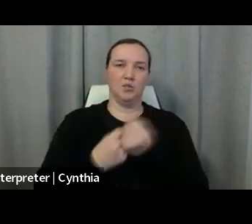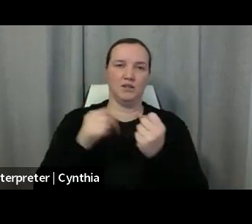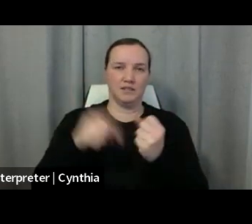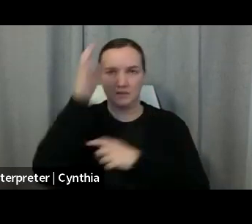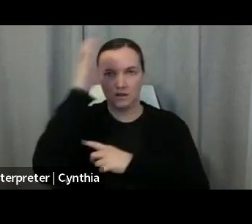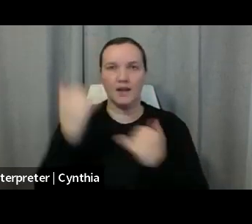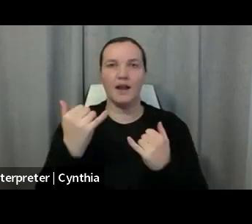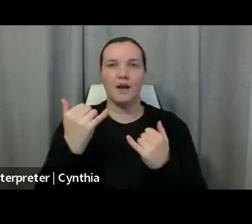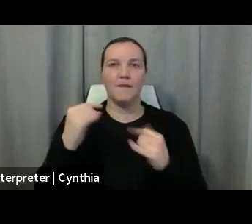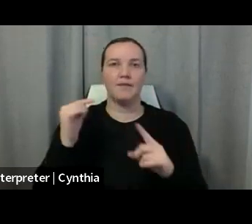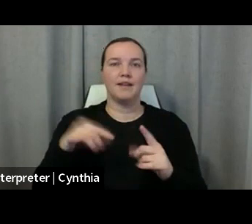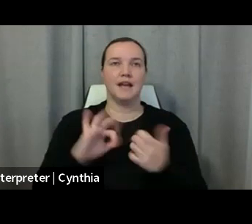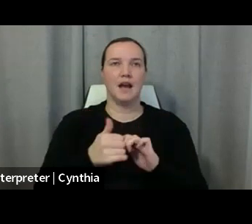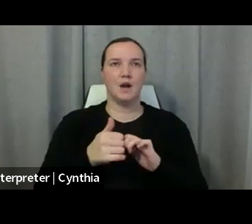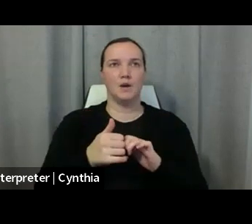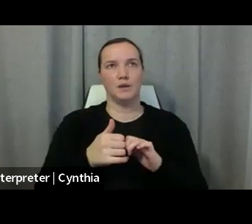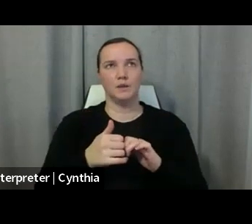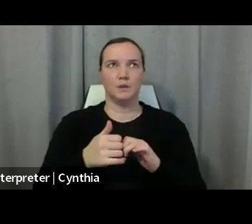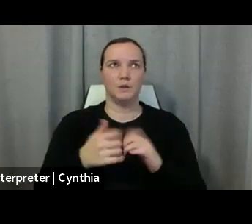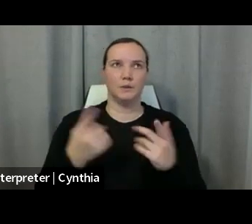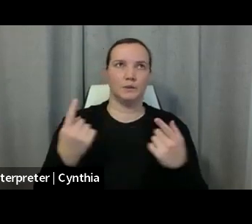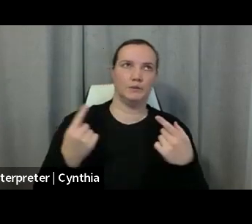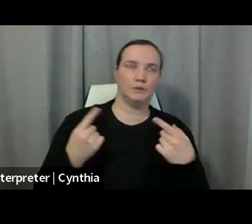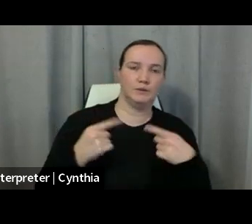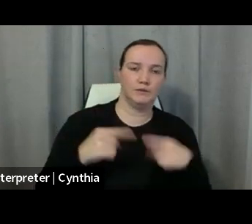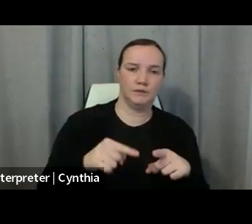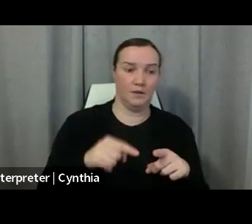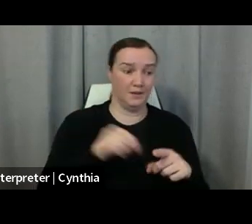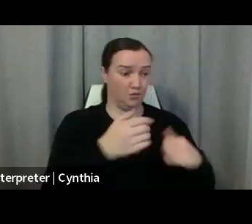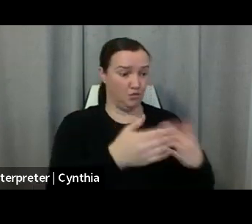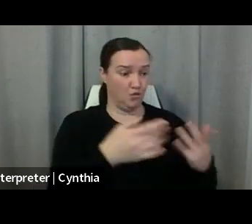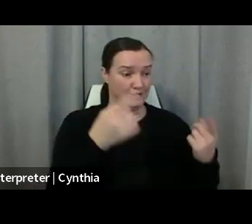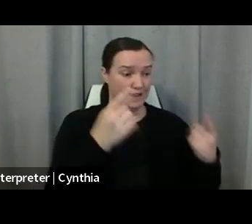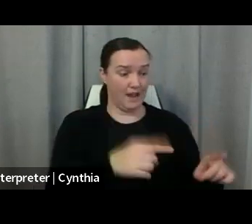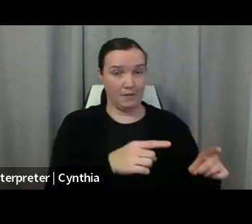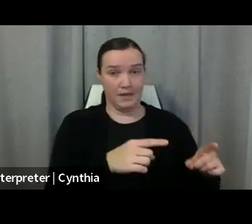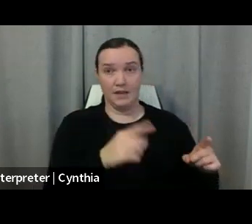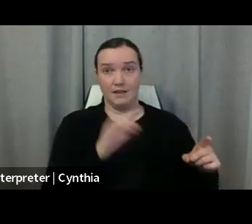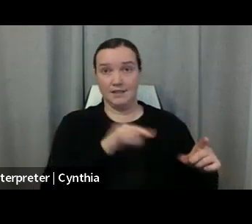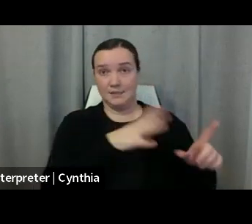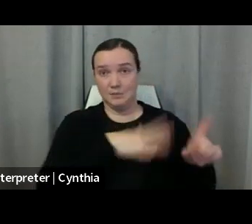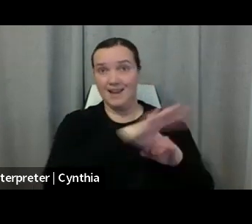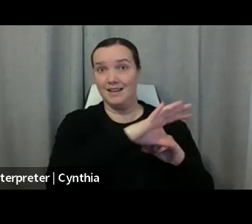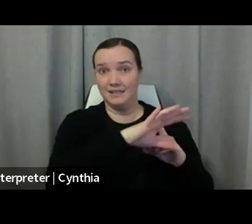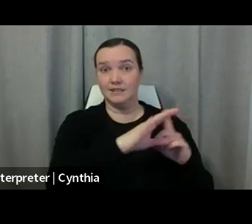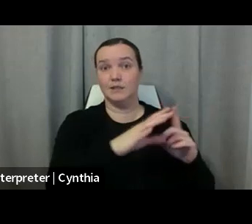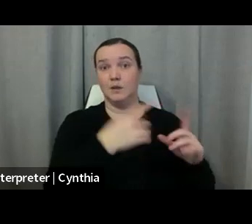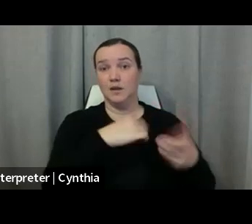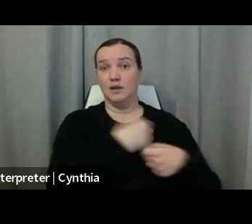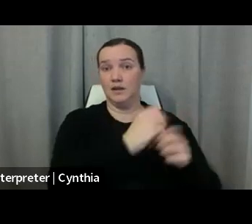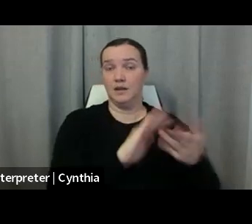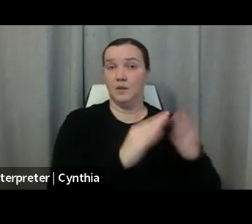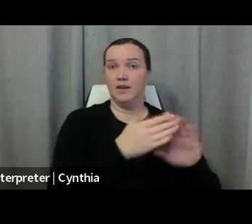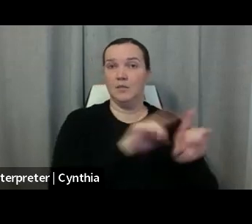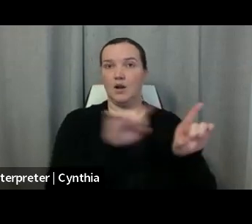how do you draw alignment with what's happening in the room and in the space, and how we come together and create community with what is